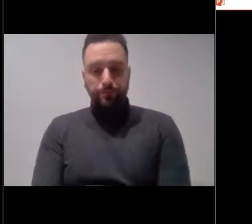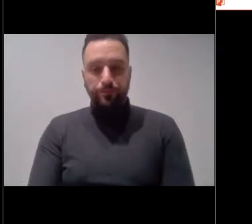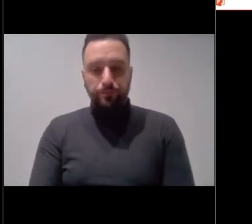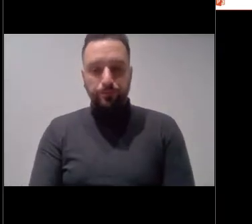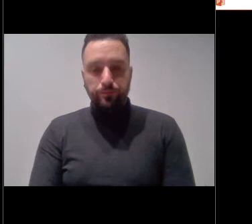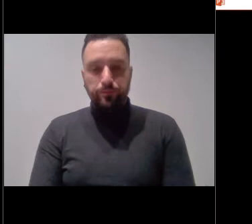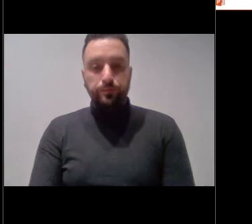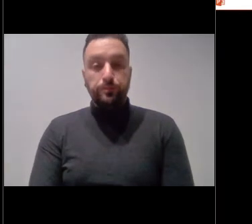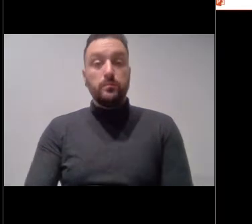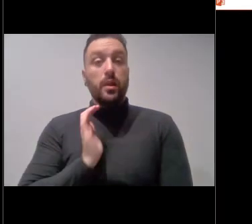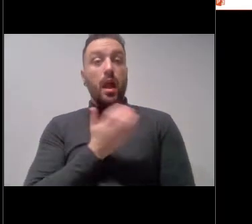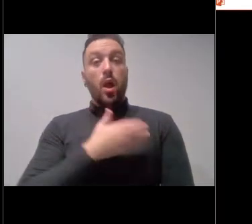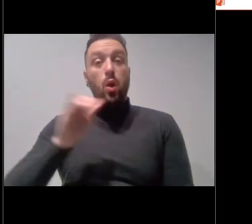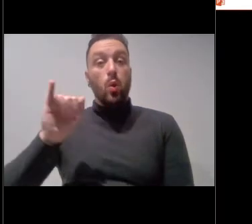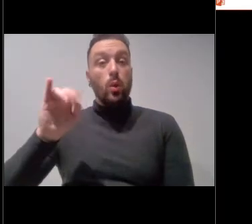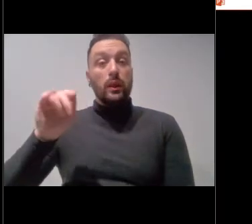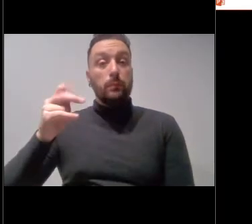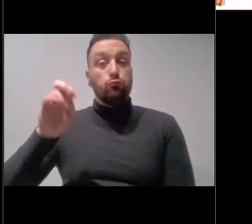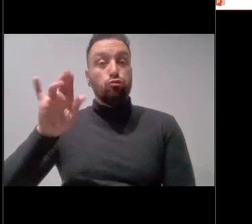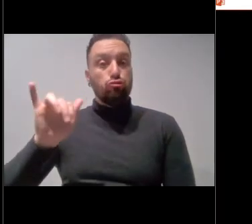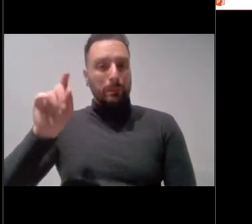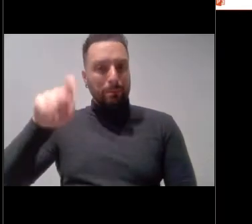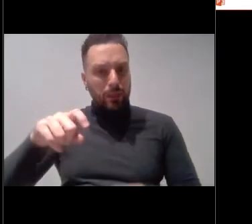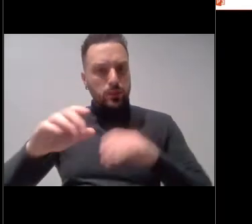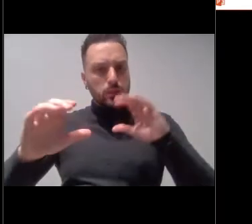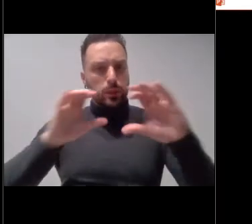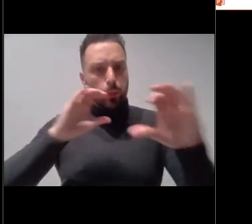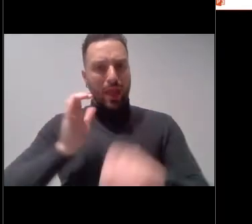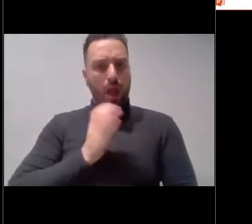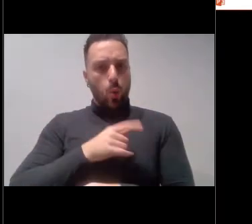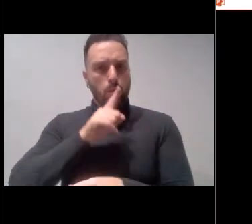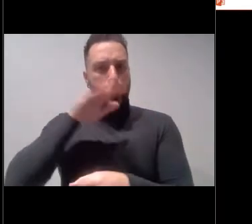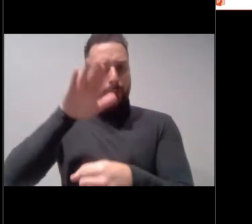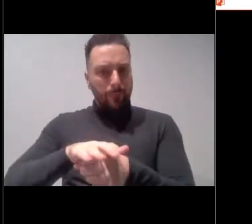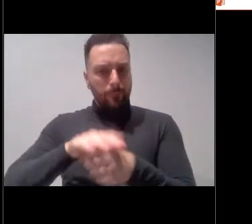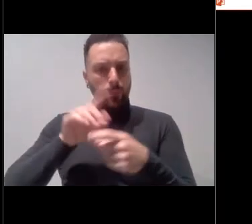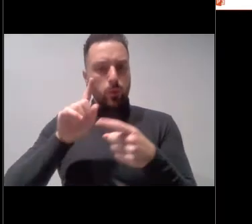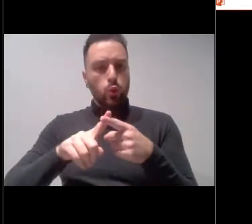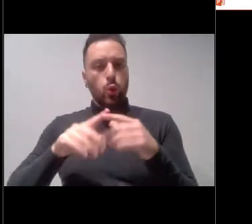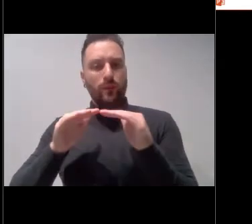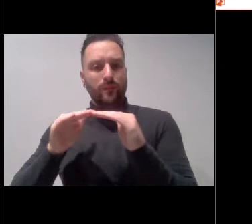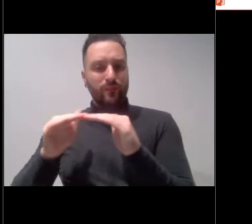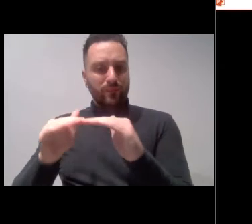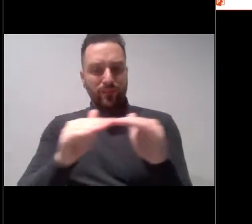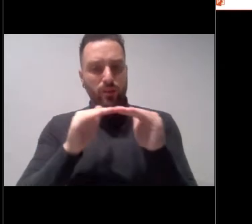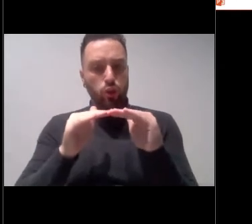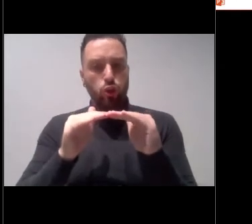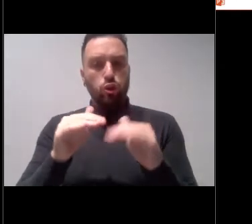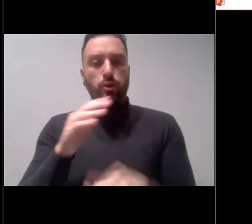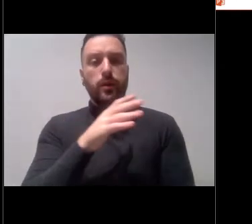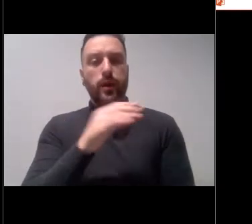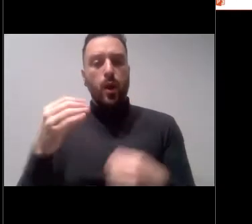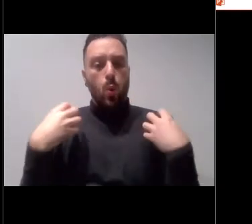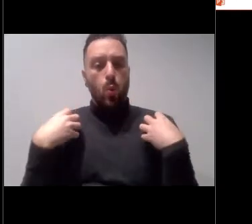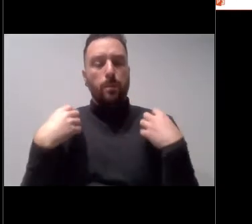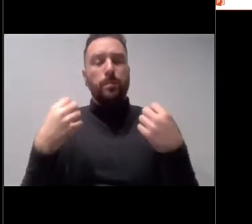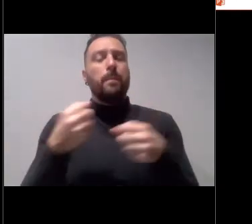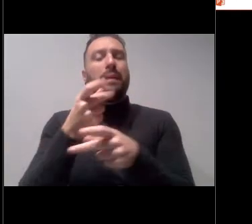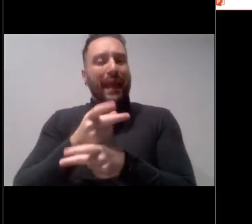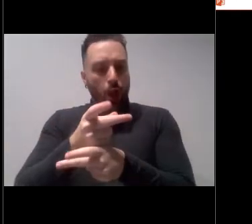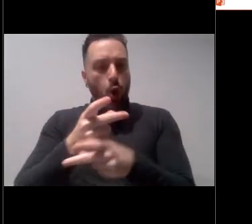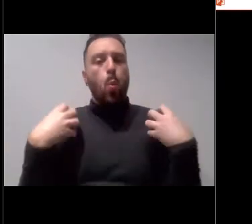Our imagery needs to communicate our commitment to the care and well-being of Texans. Imagery can be